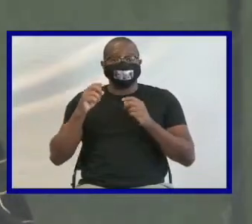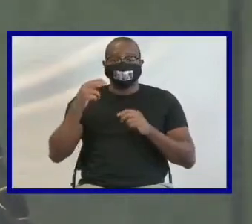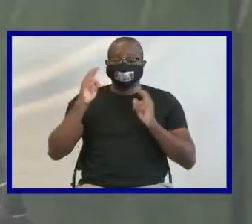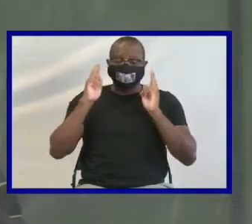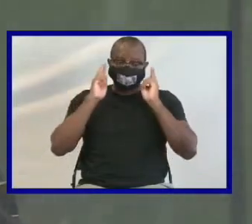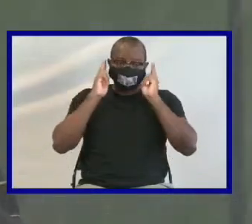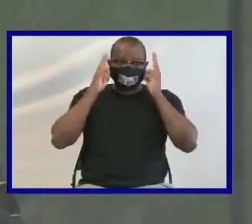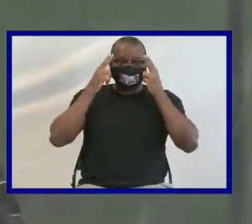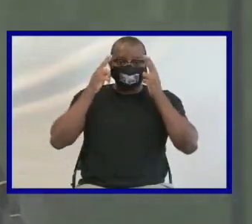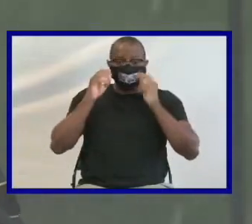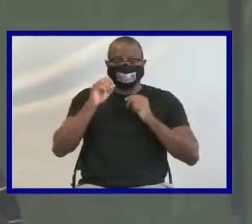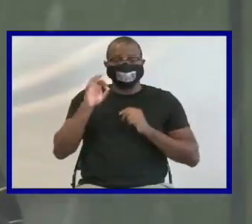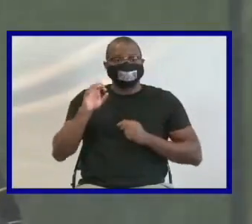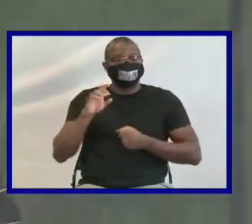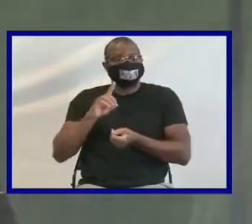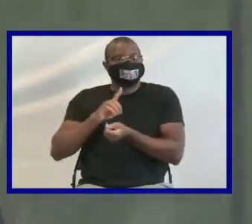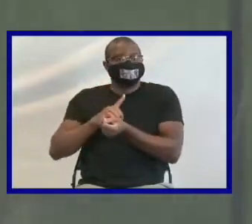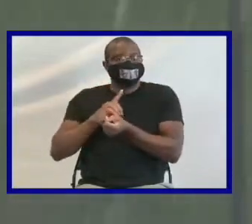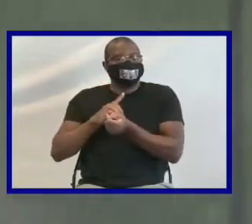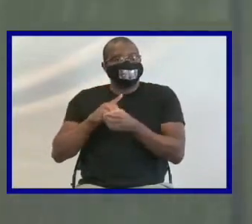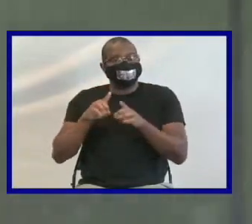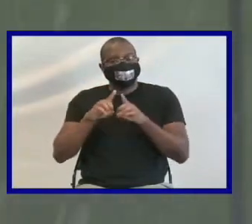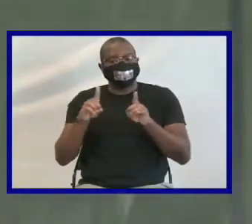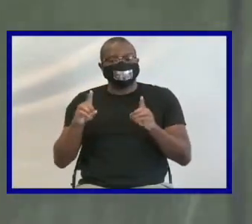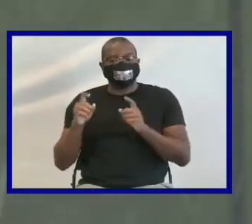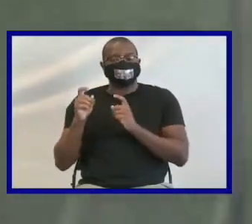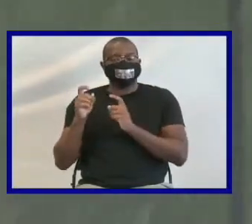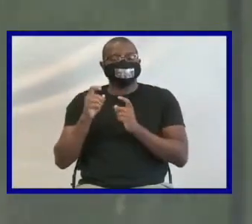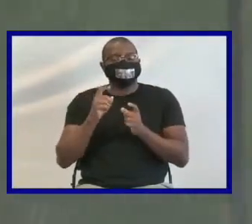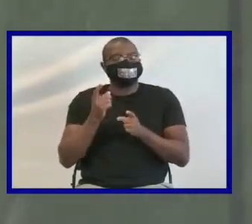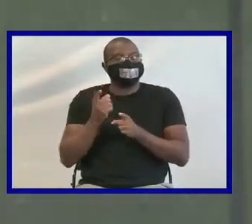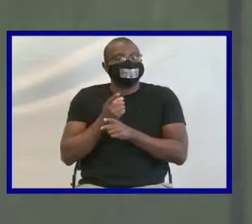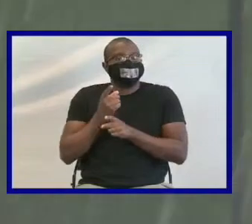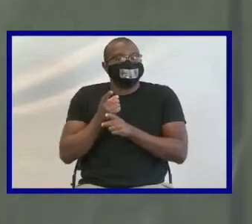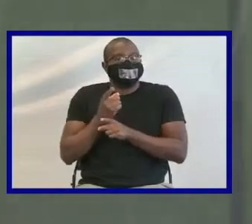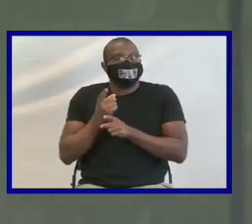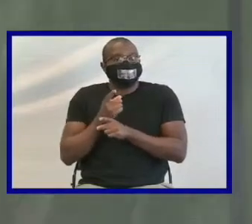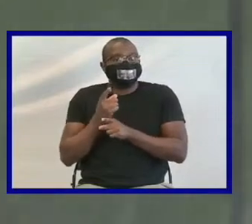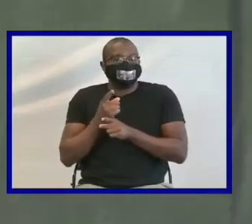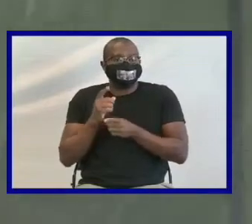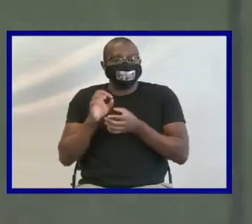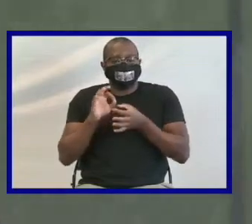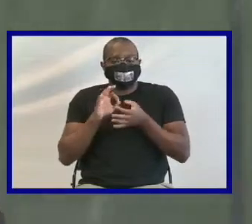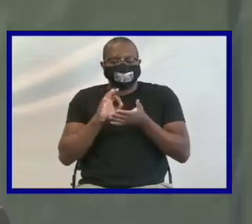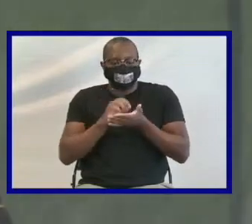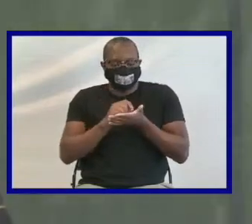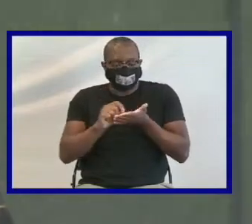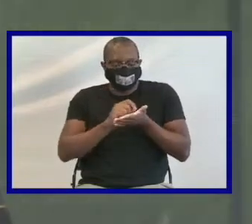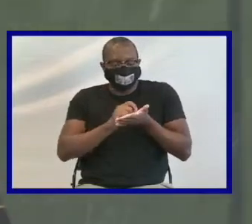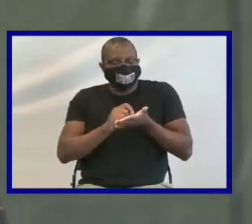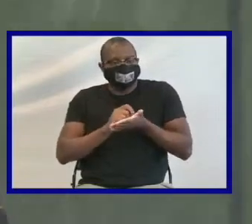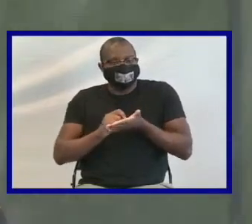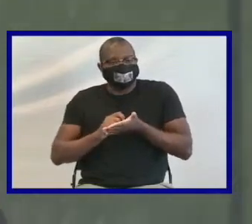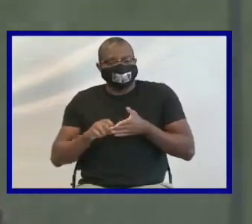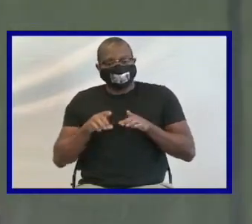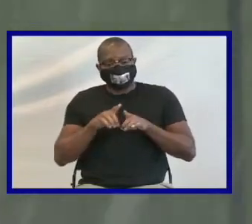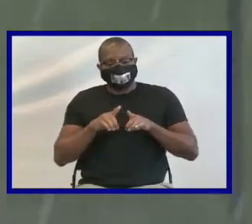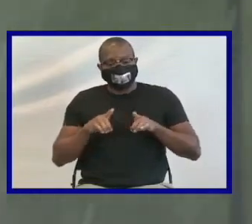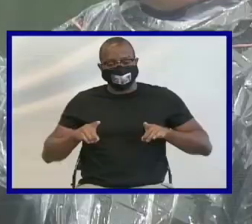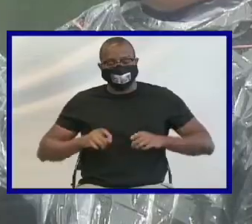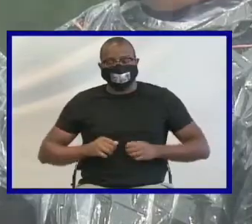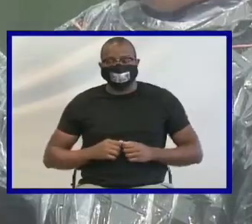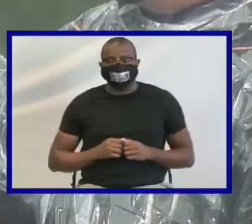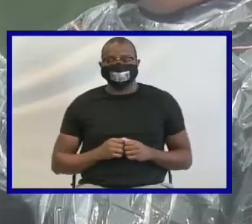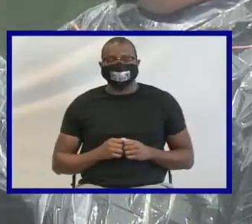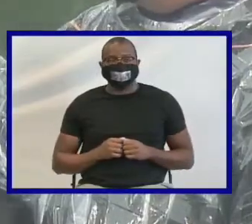the Doctor of Philosophy and receive an appropriately inscribed diploma. Doctors of